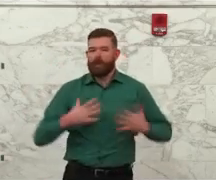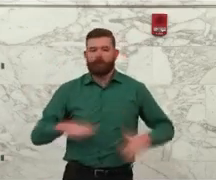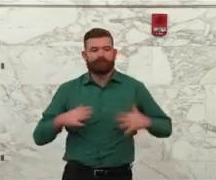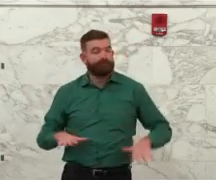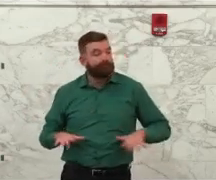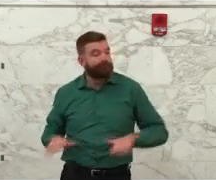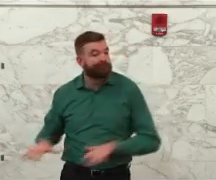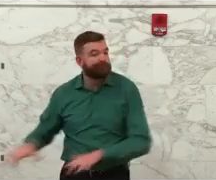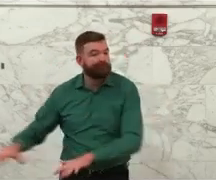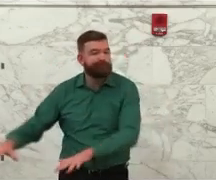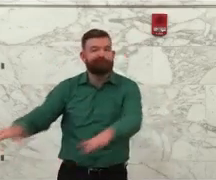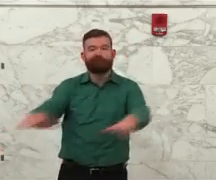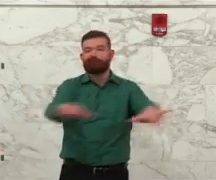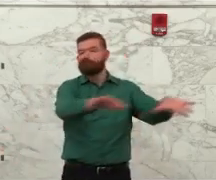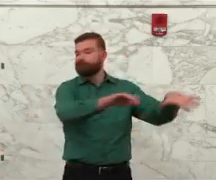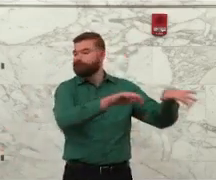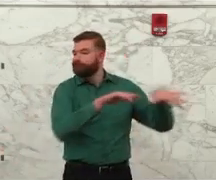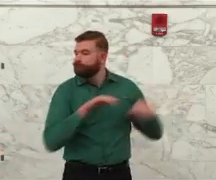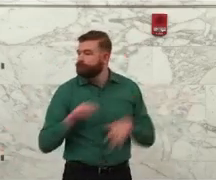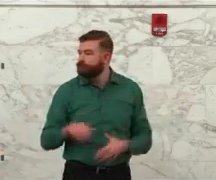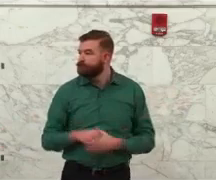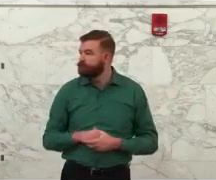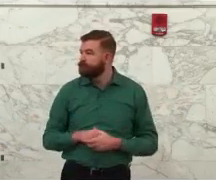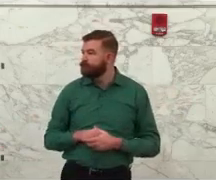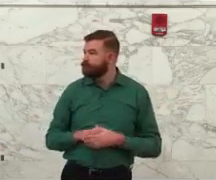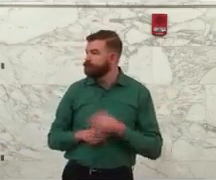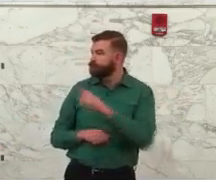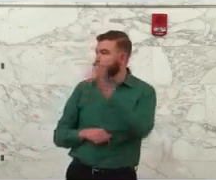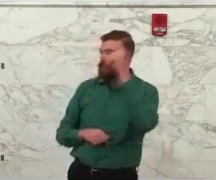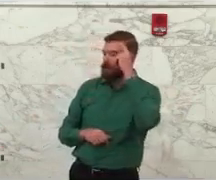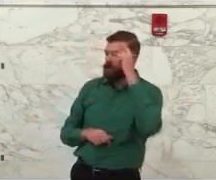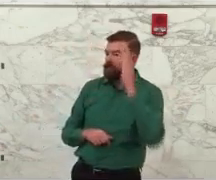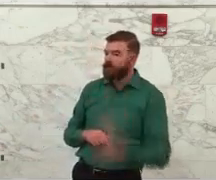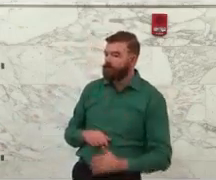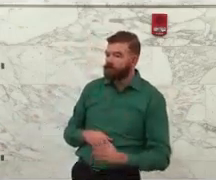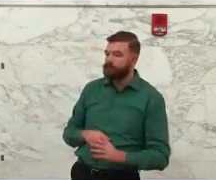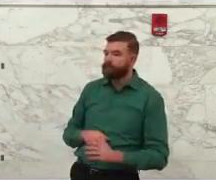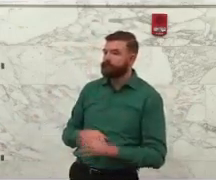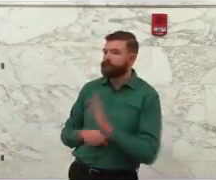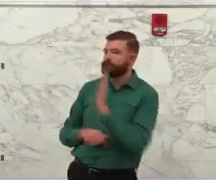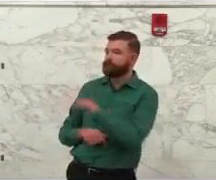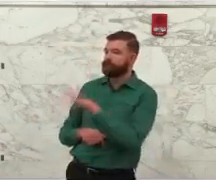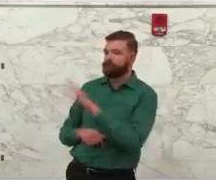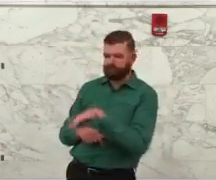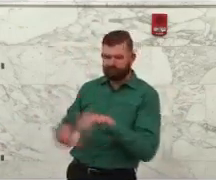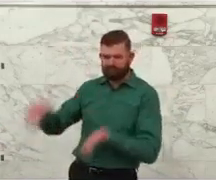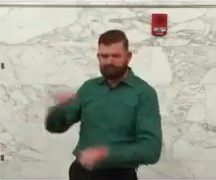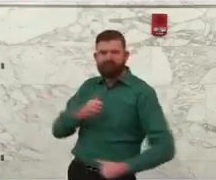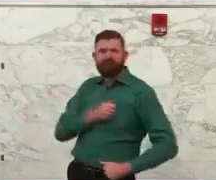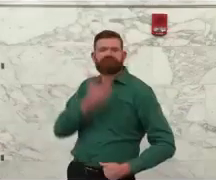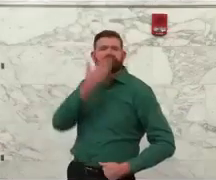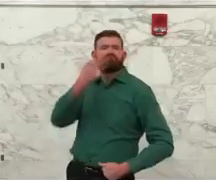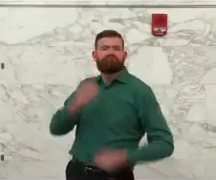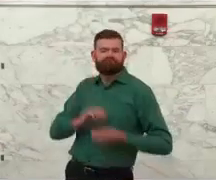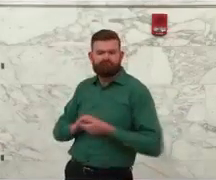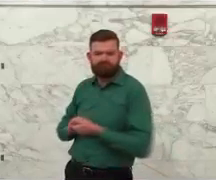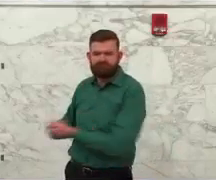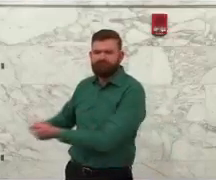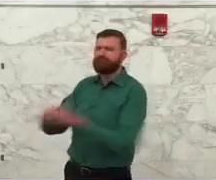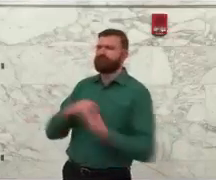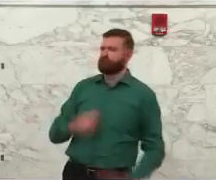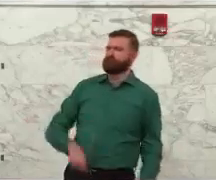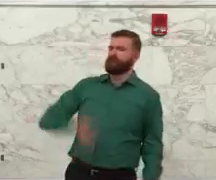your full cooperation. We're here to help. Extraordinary efforts. I could say this is a point of personal pride, best National Guard in the